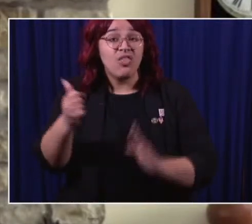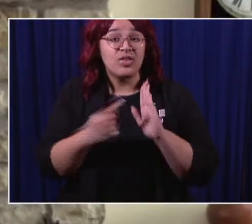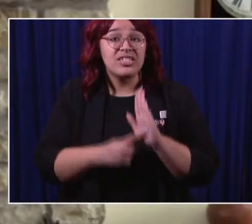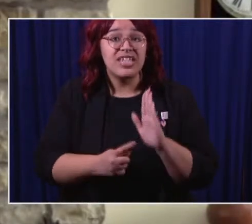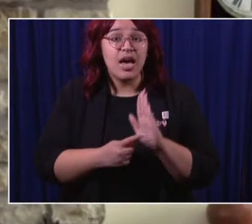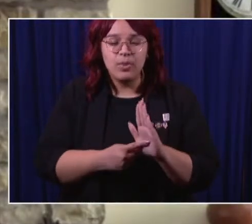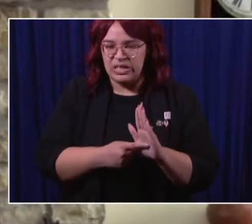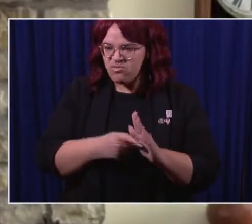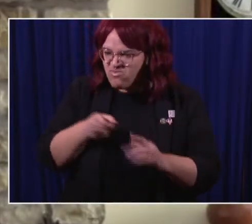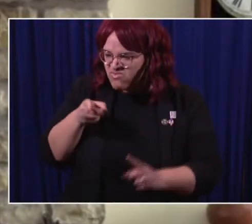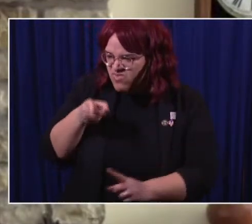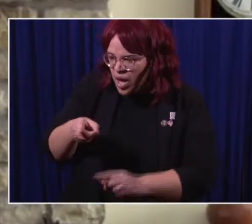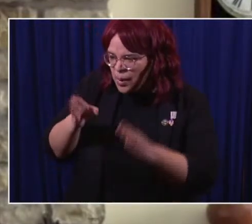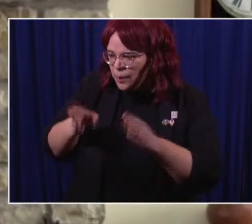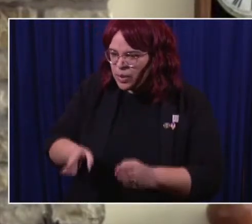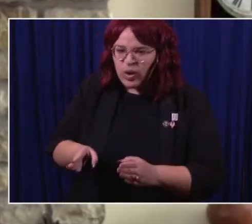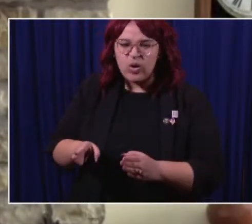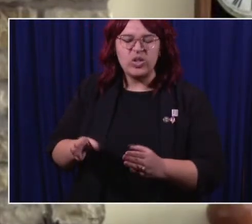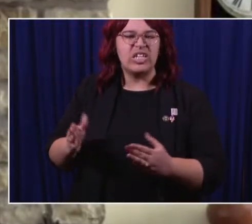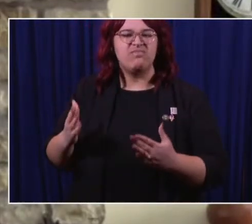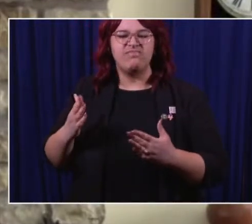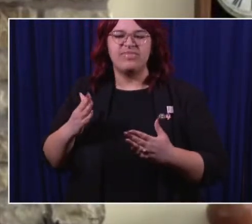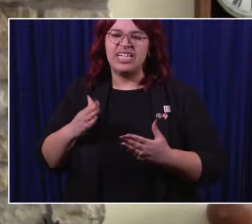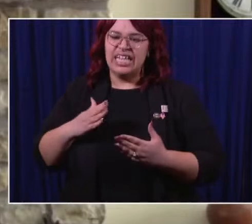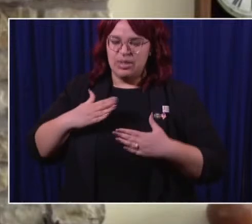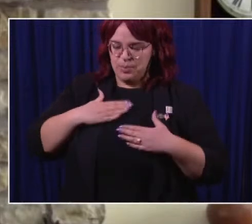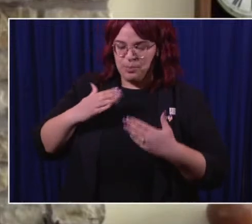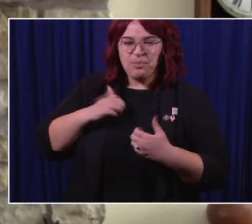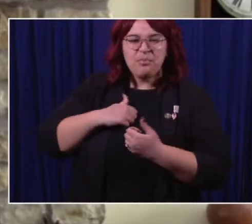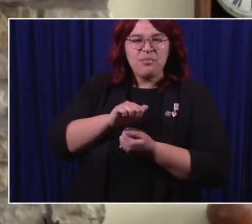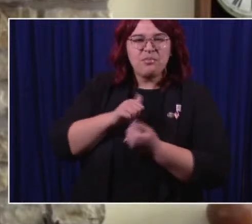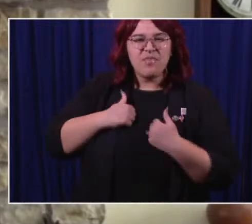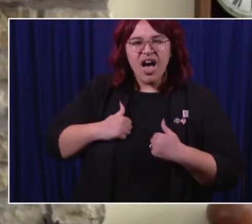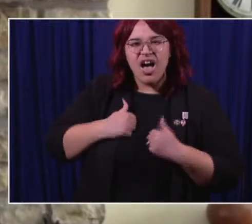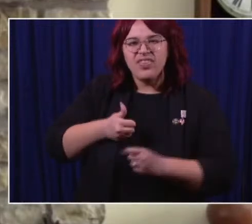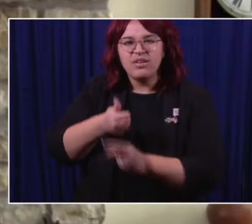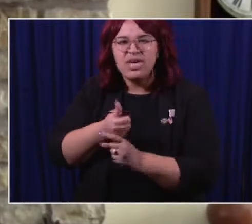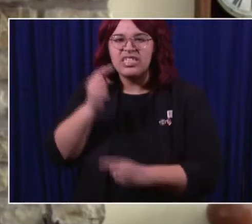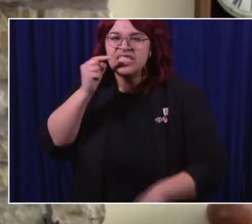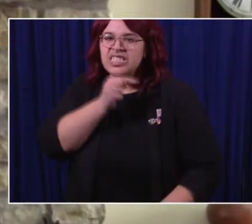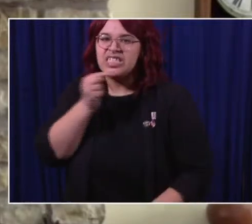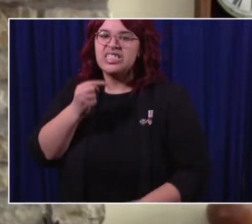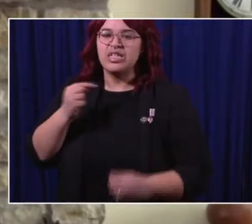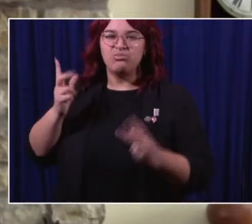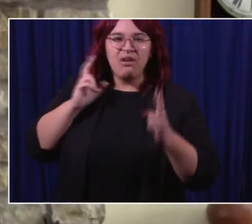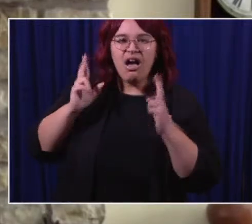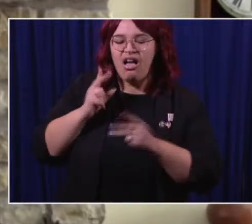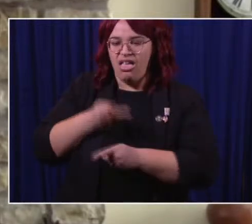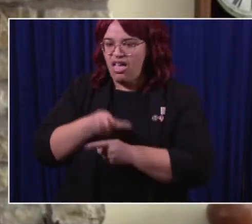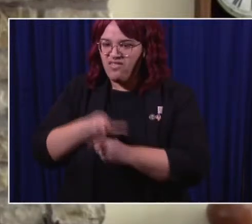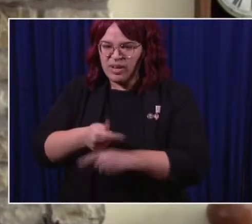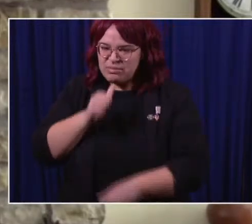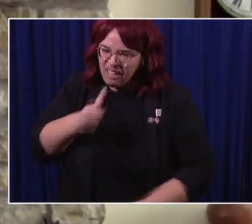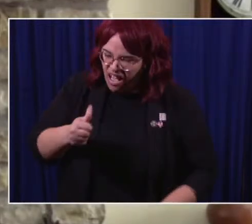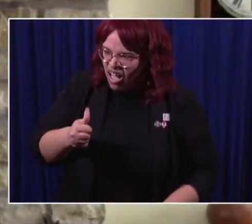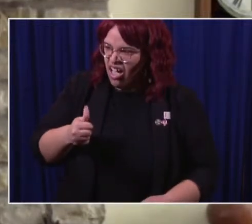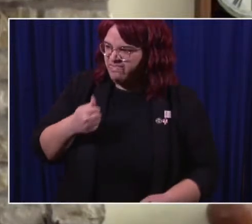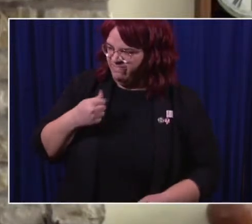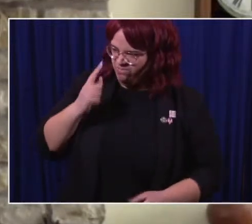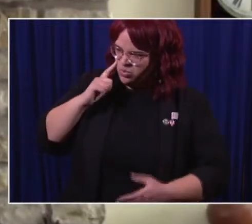These compassionate care visits are not just for nursing homes. Again, I want to make this clear. They also